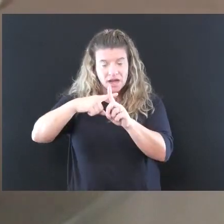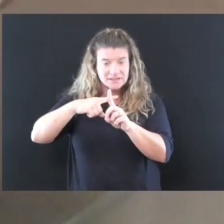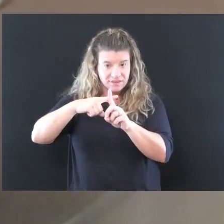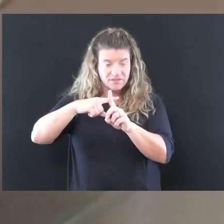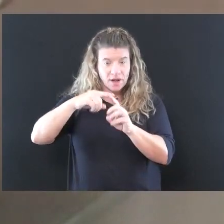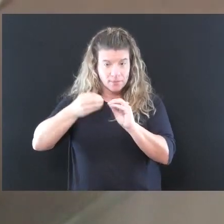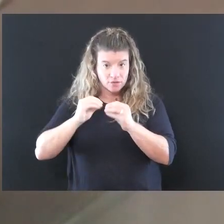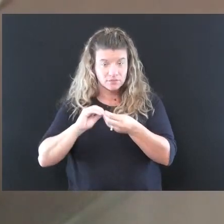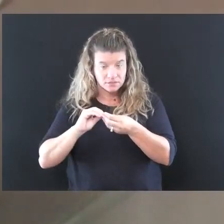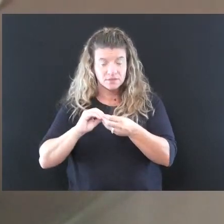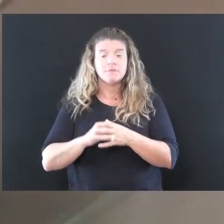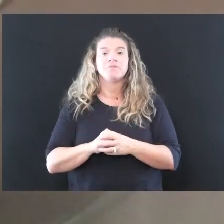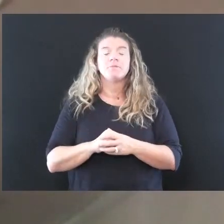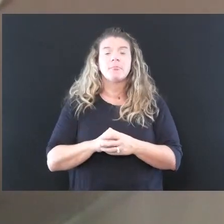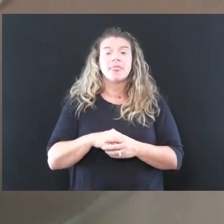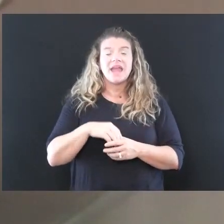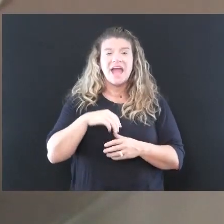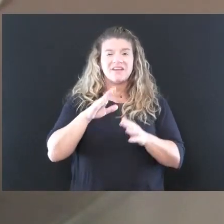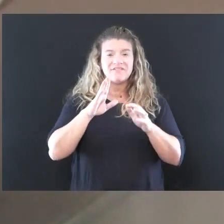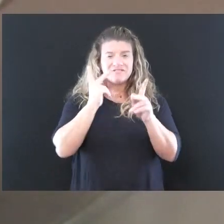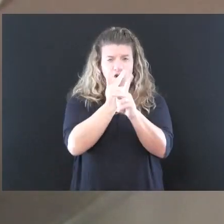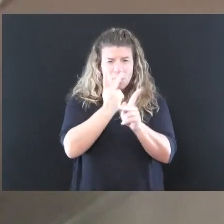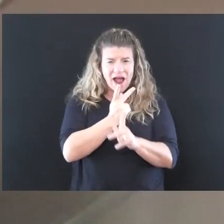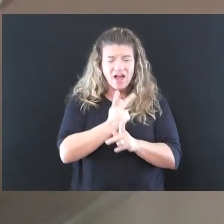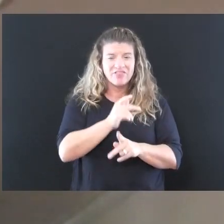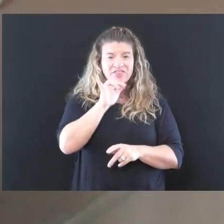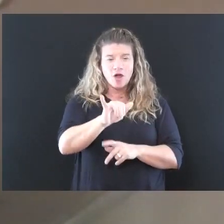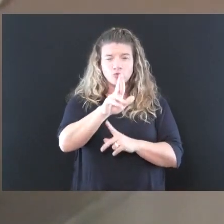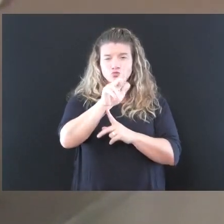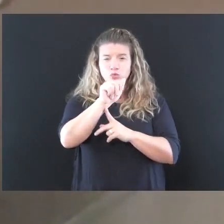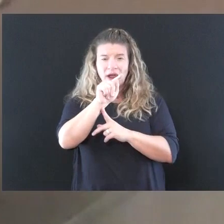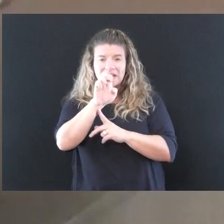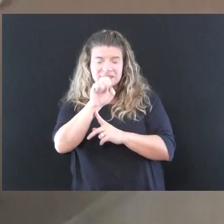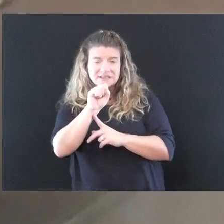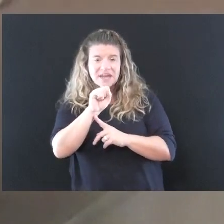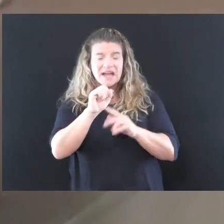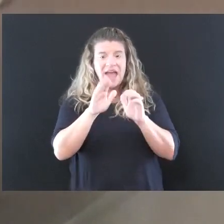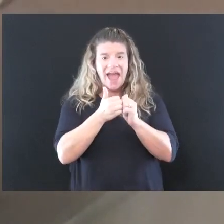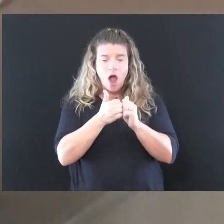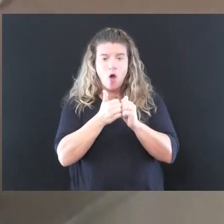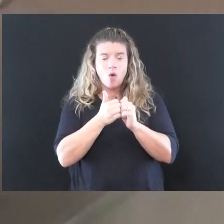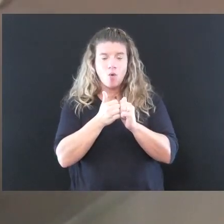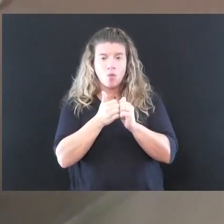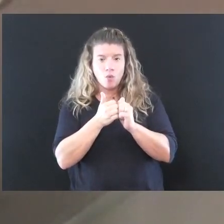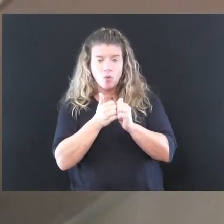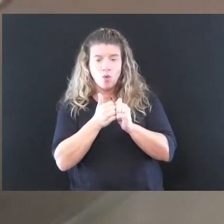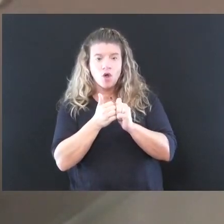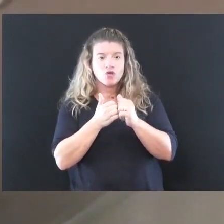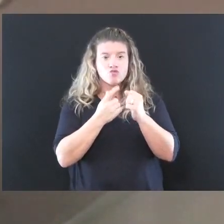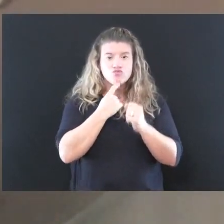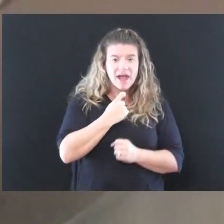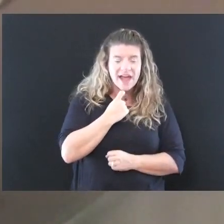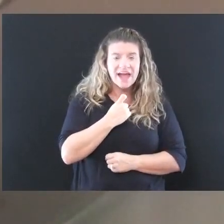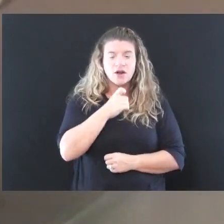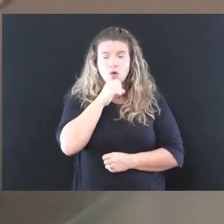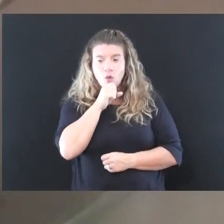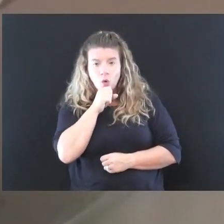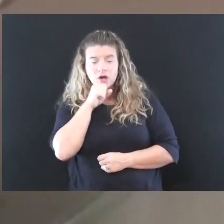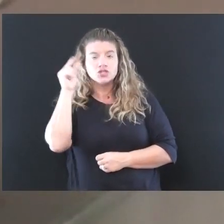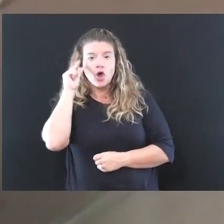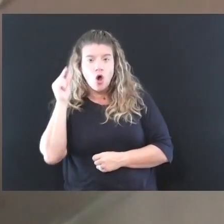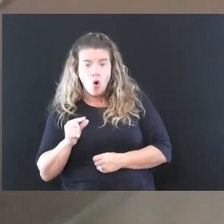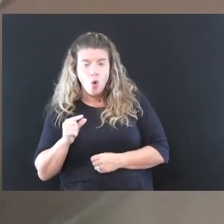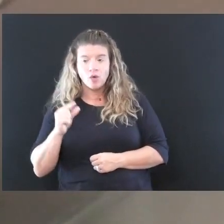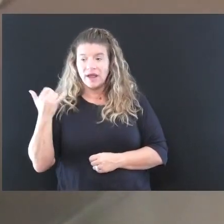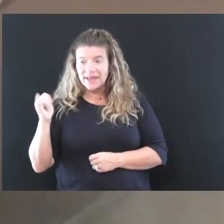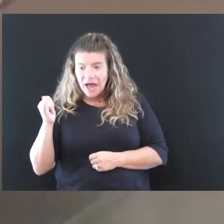we've talked about, and have allocated these rates to both to red, orange, now gold,